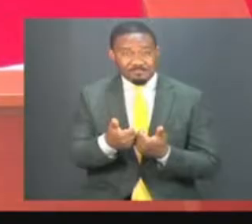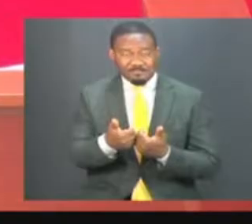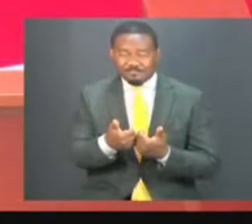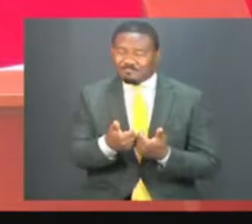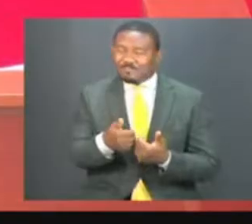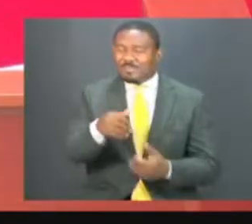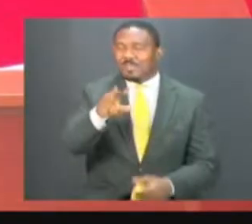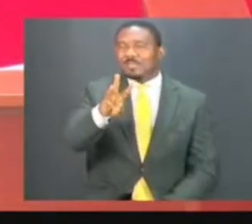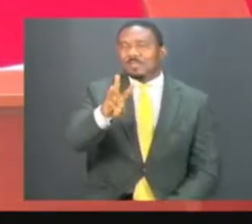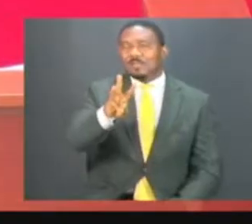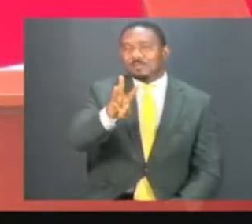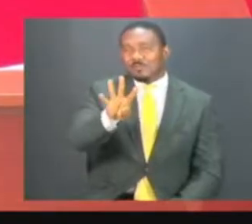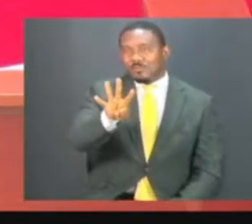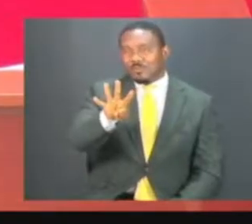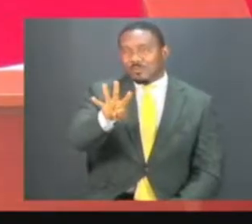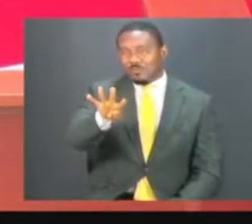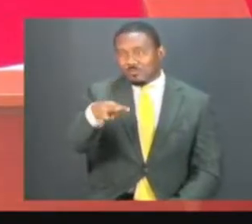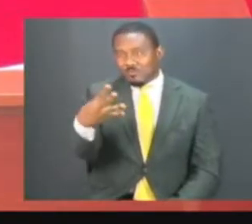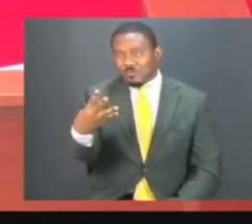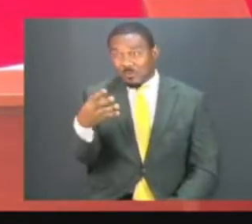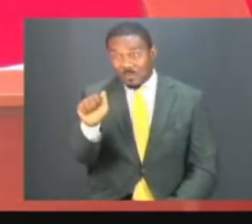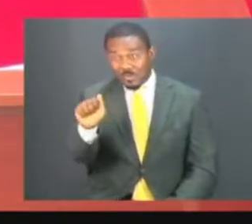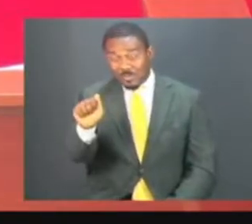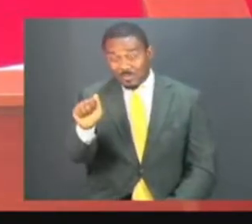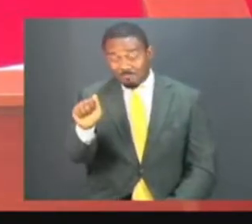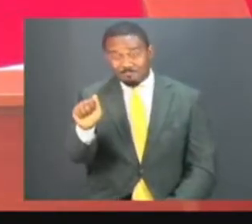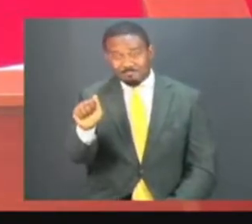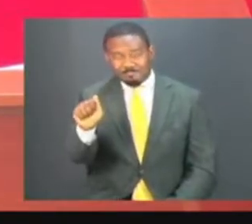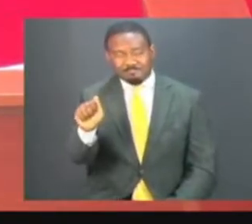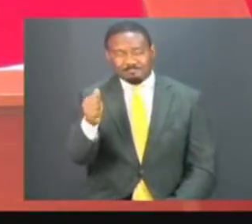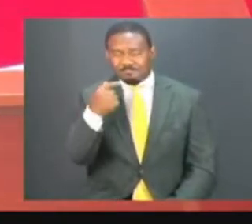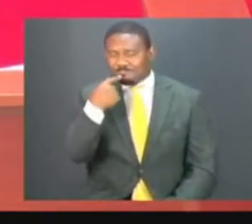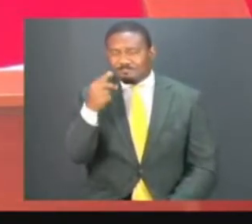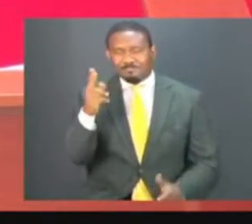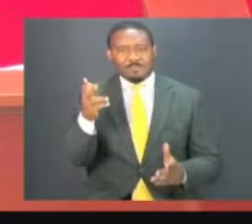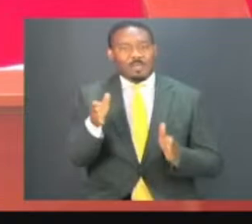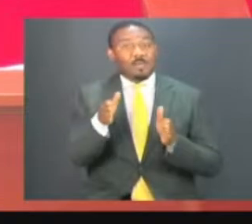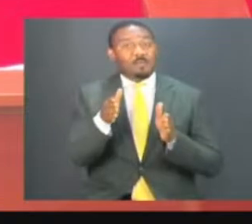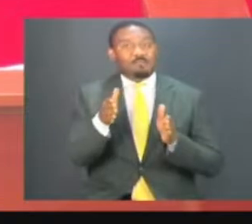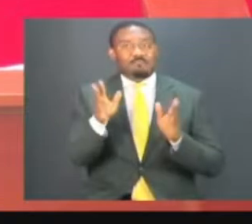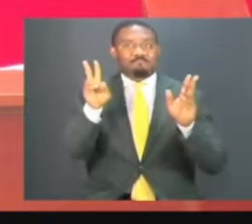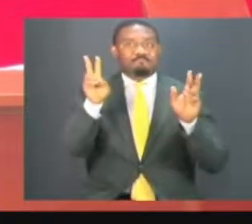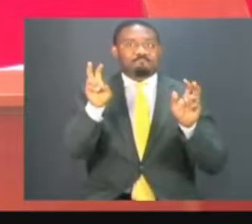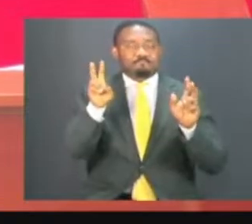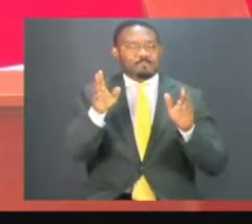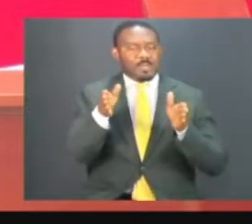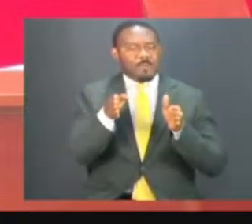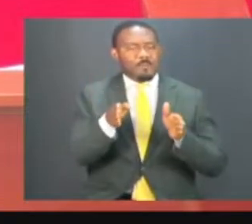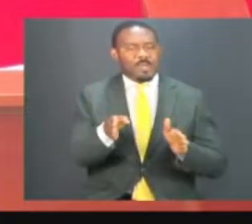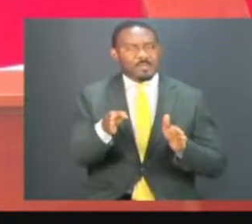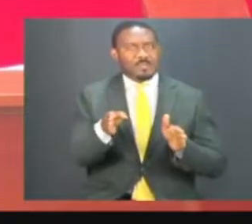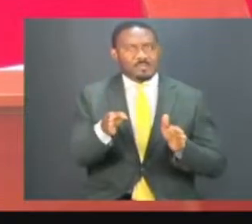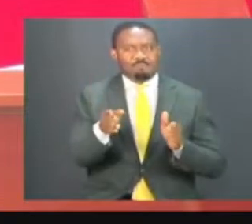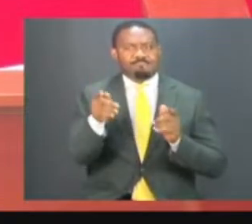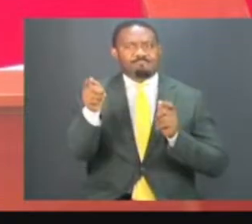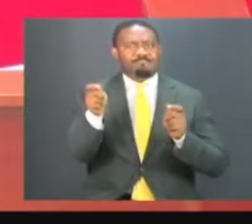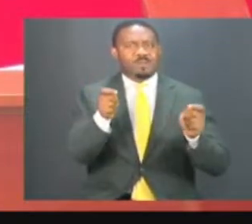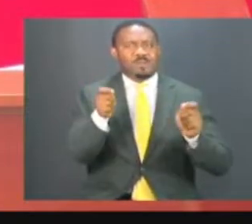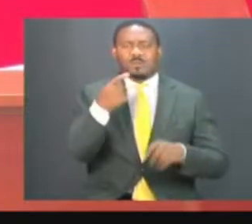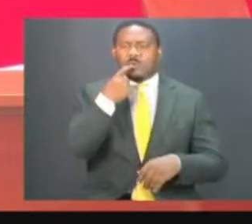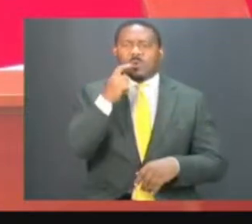64-4A, which says that the person presiding shall direct the clerk at